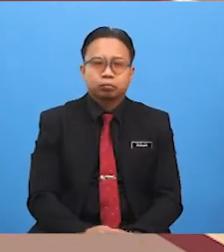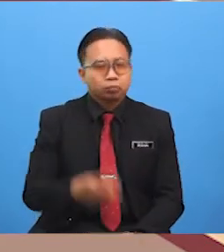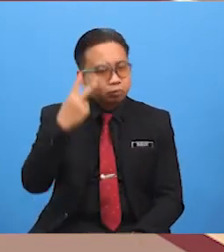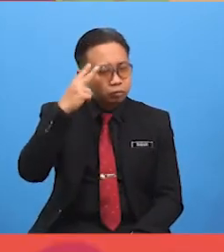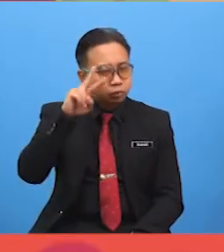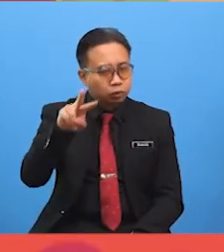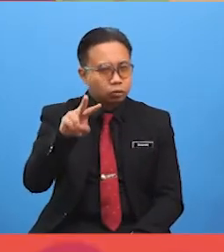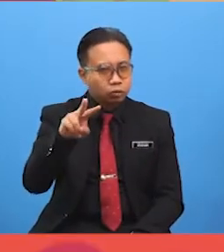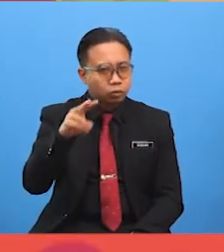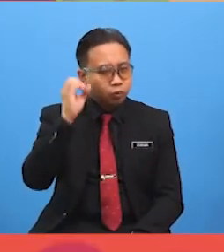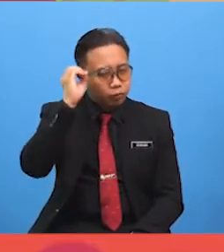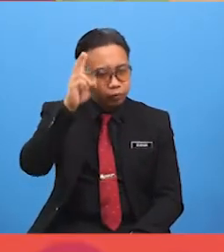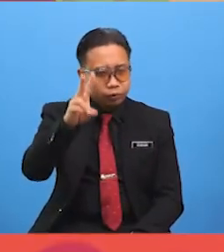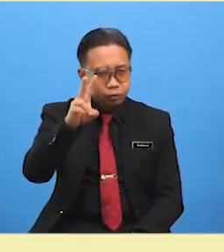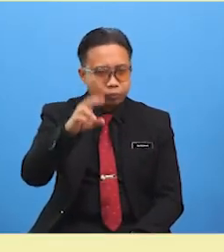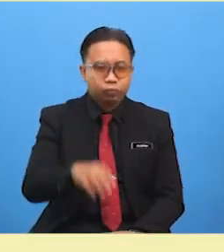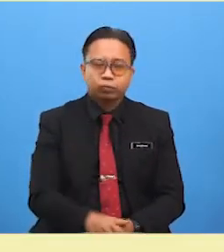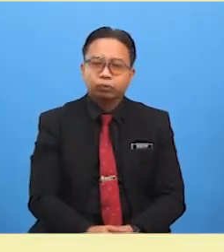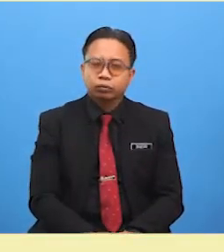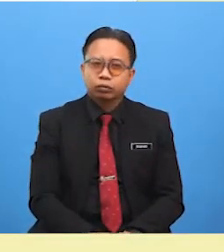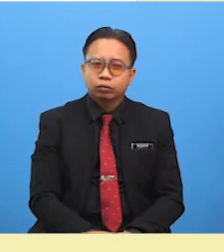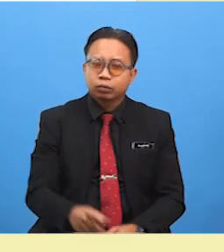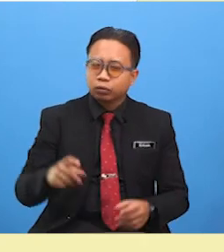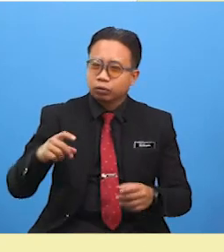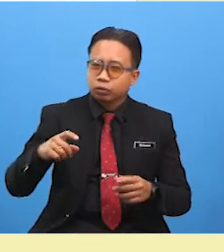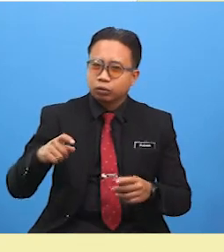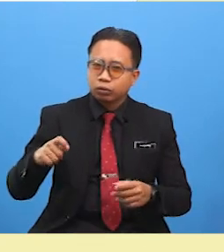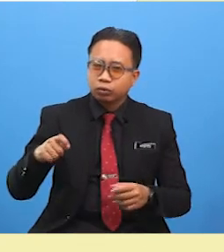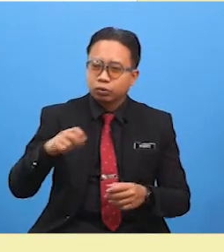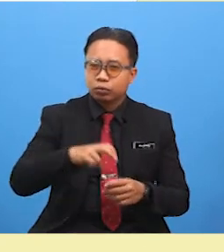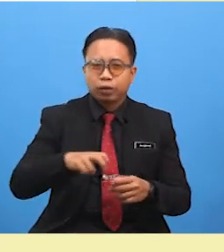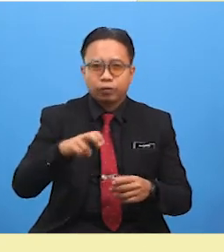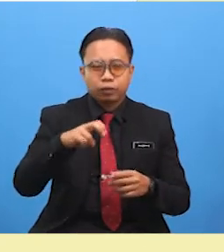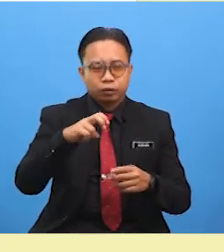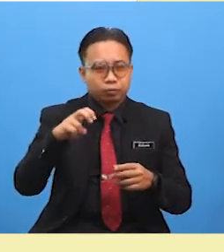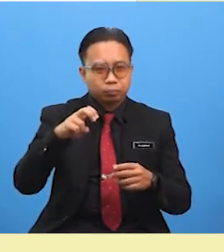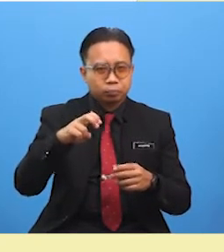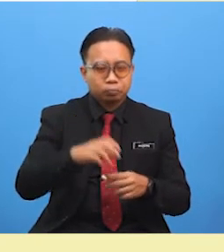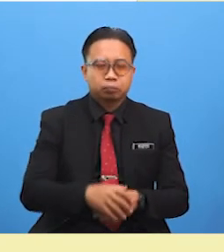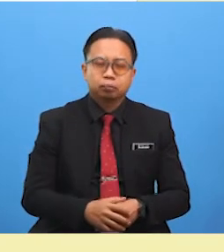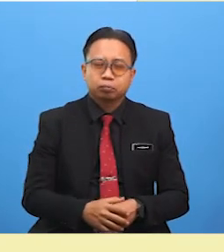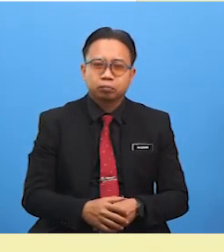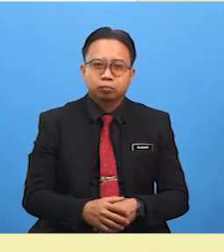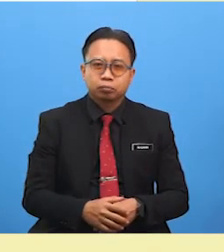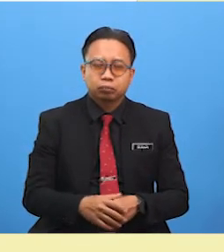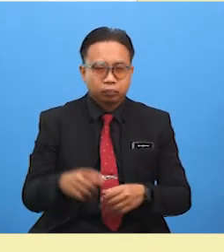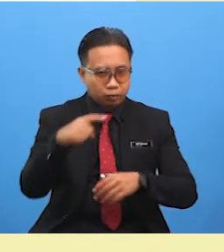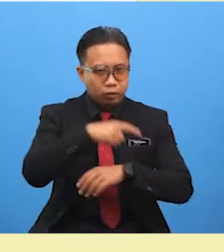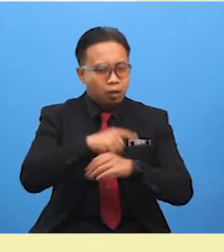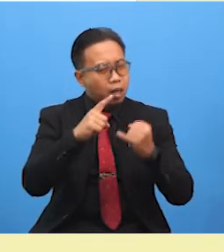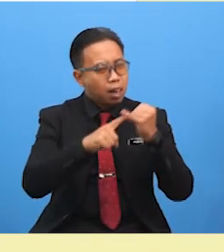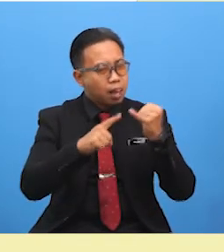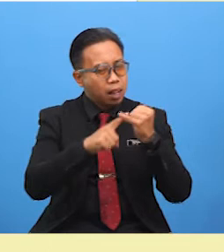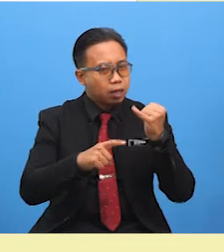on what it's like to travel in Italy. Now, here comes the last paragraph. Do what you